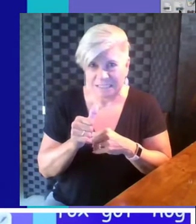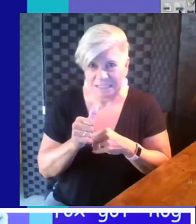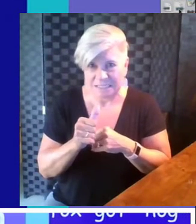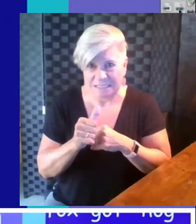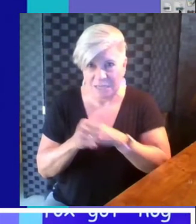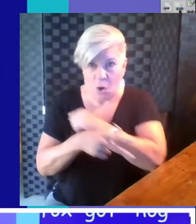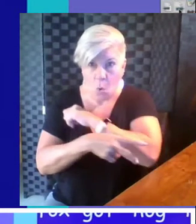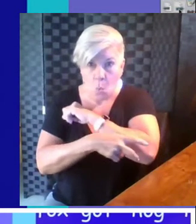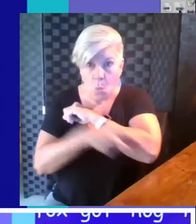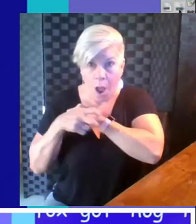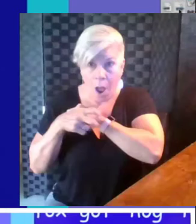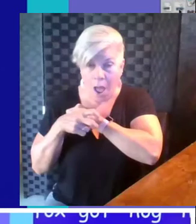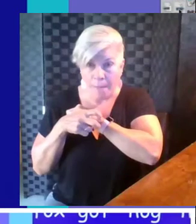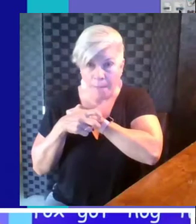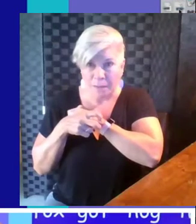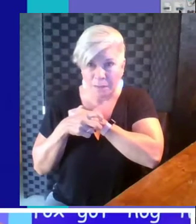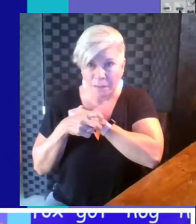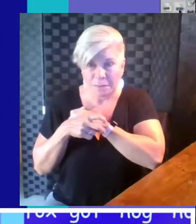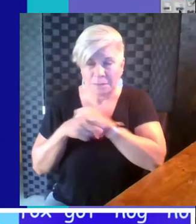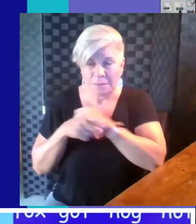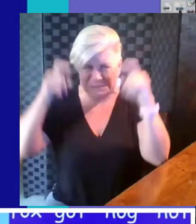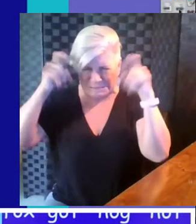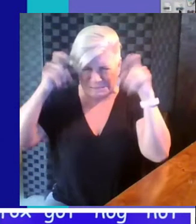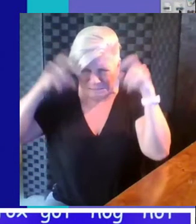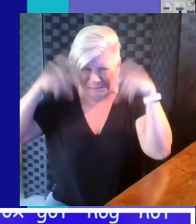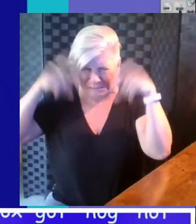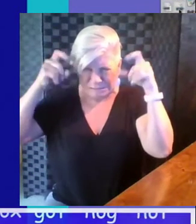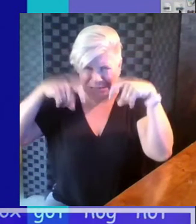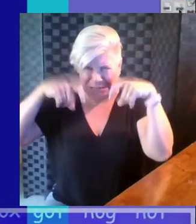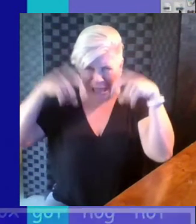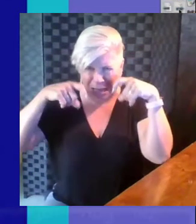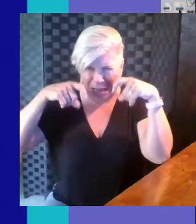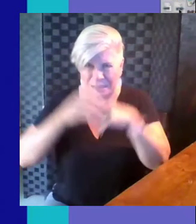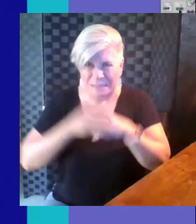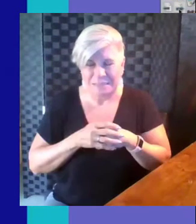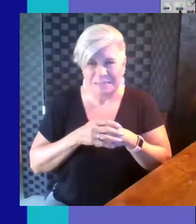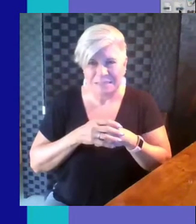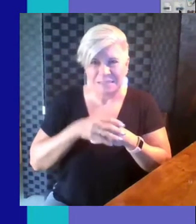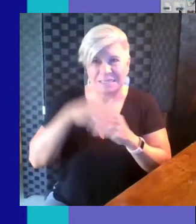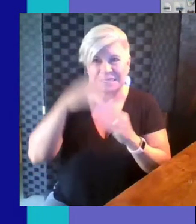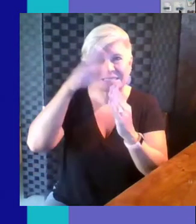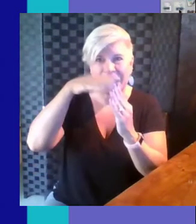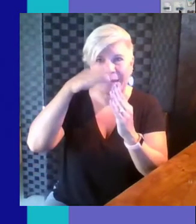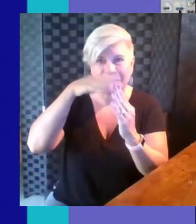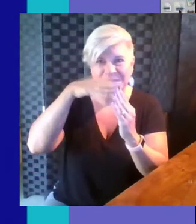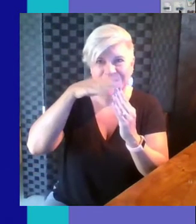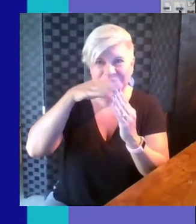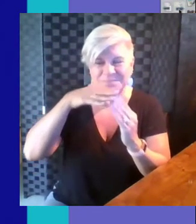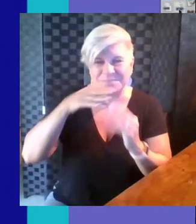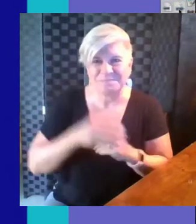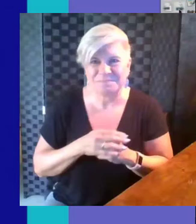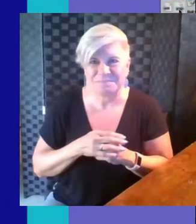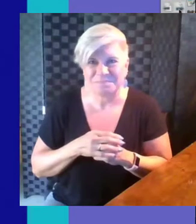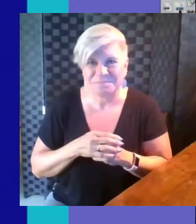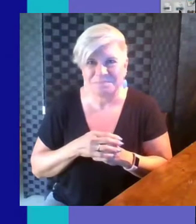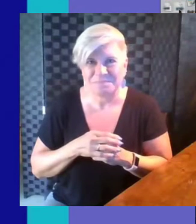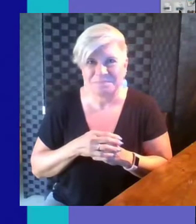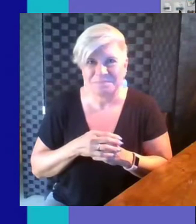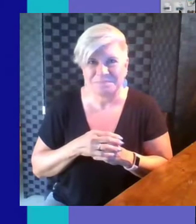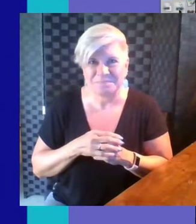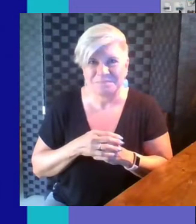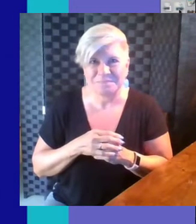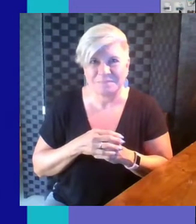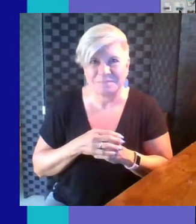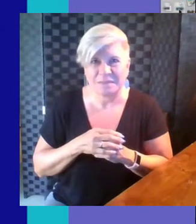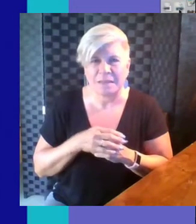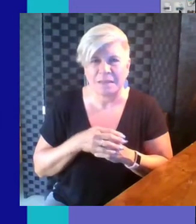not, rob, sob, top. Let's